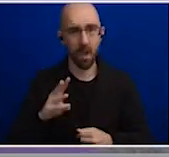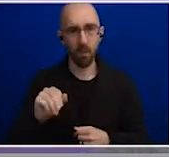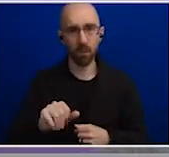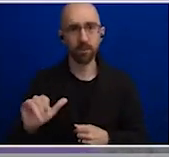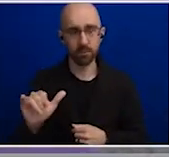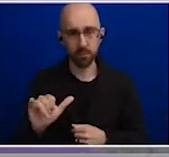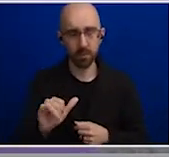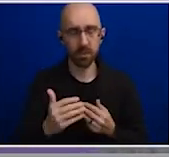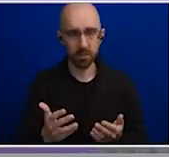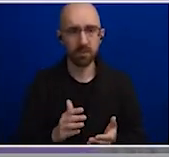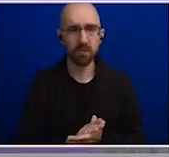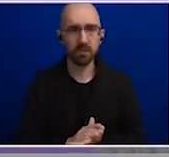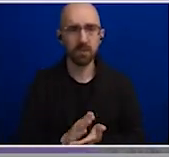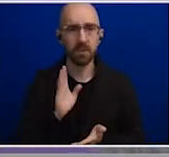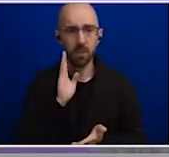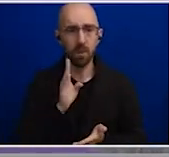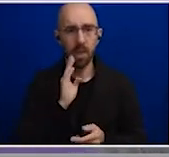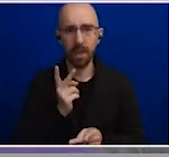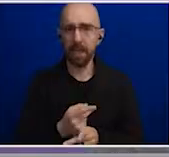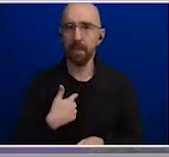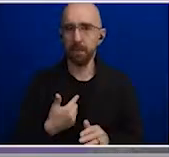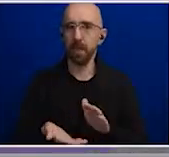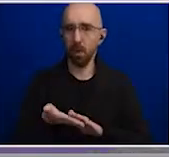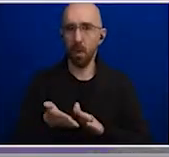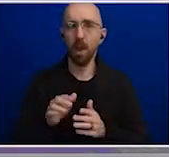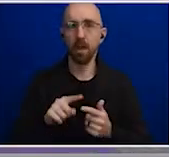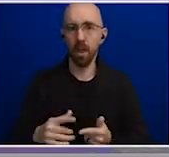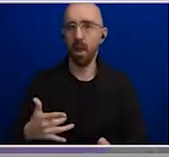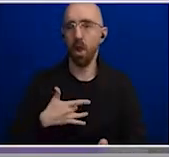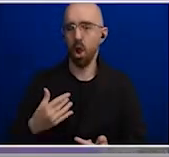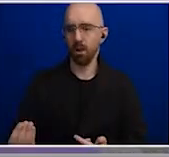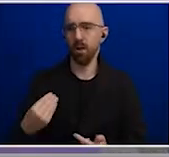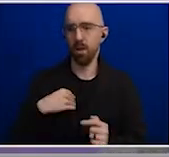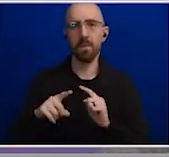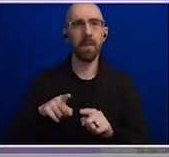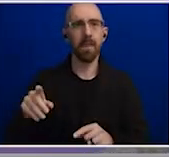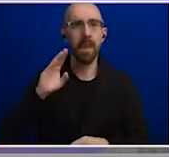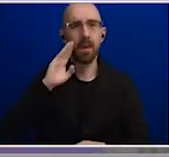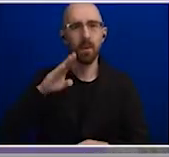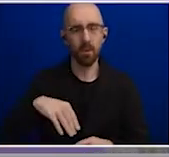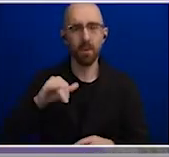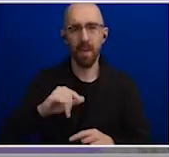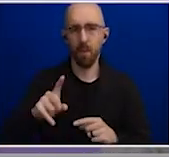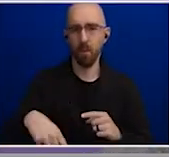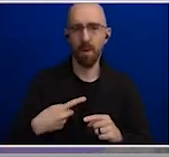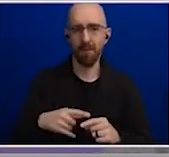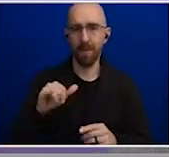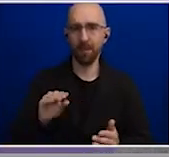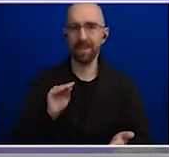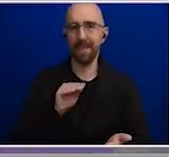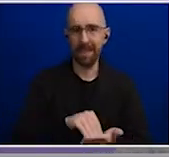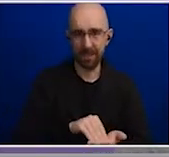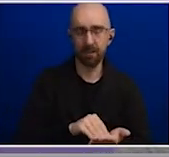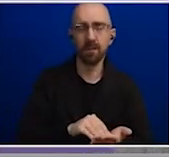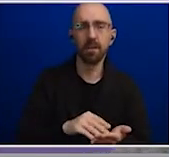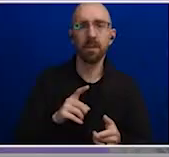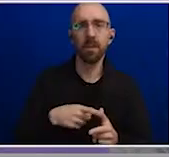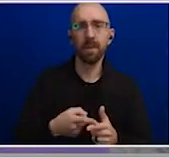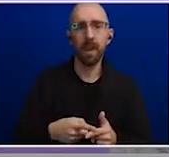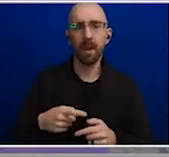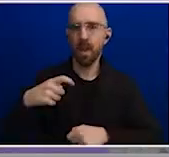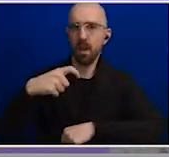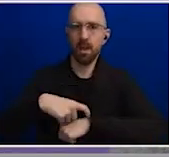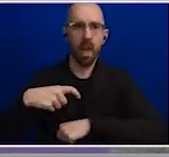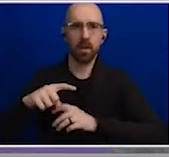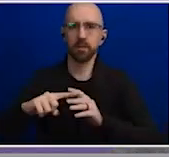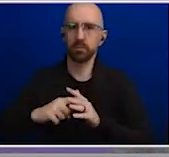it's going to, keep me going until I can get a heart. But they knew that once that was in there, then the clock started, because